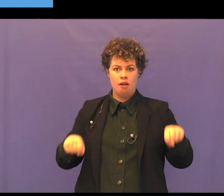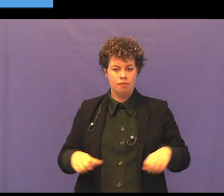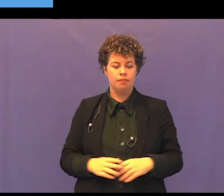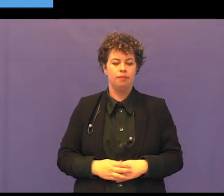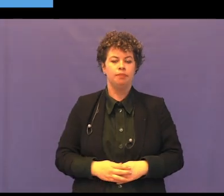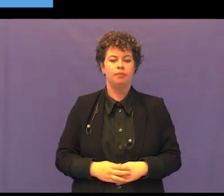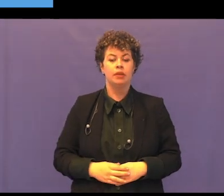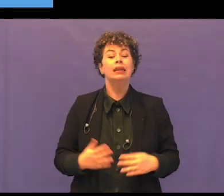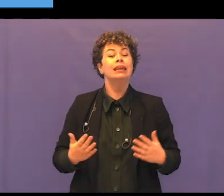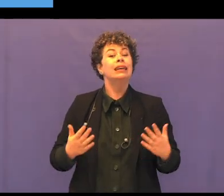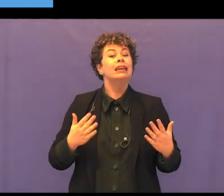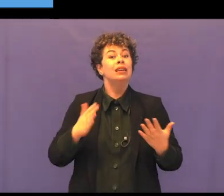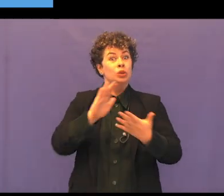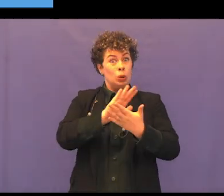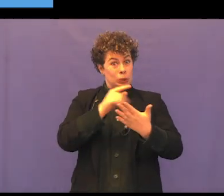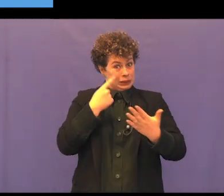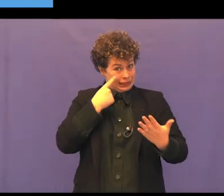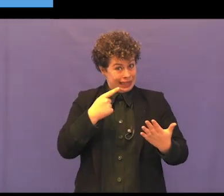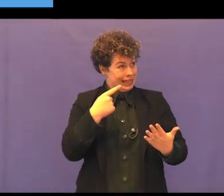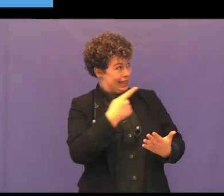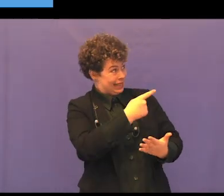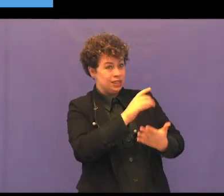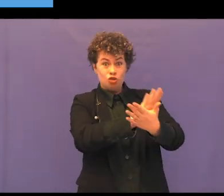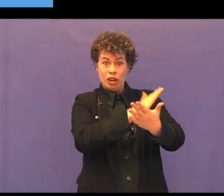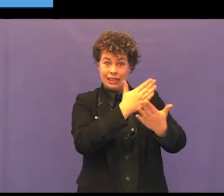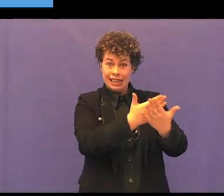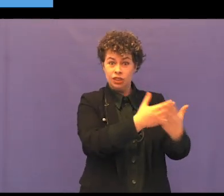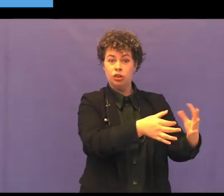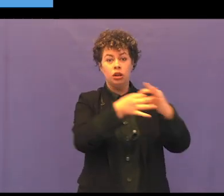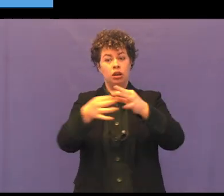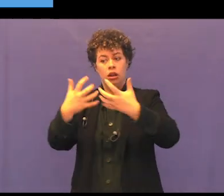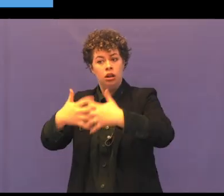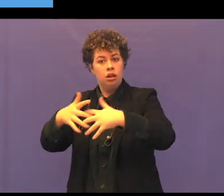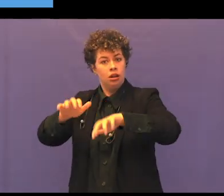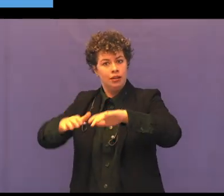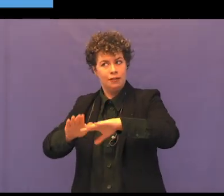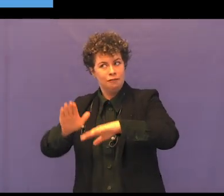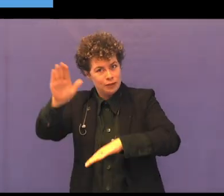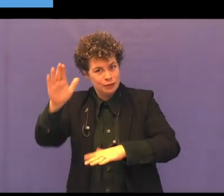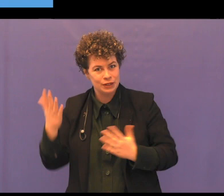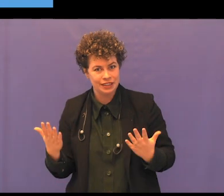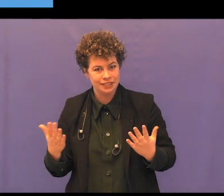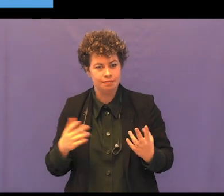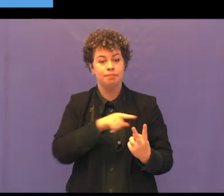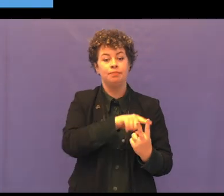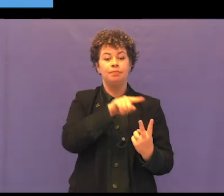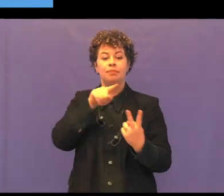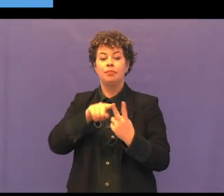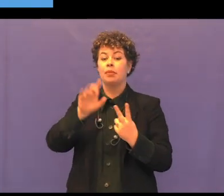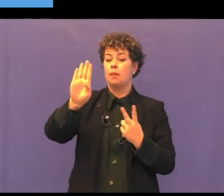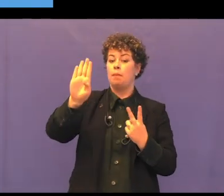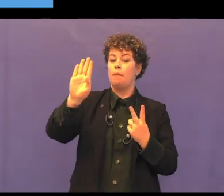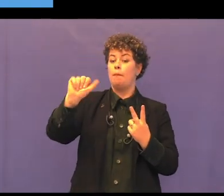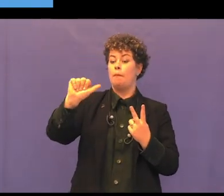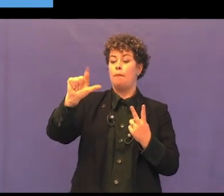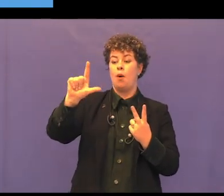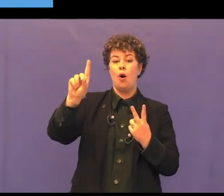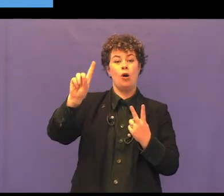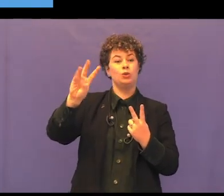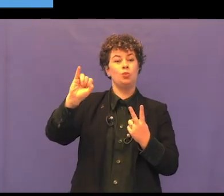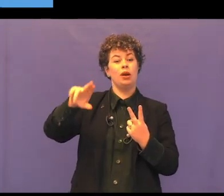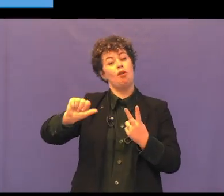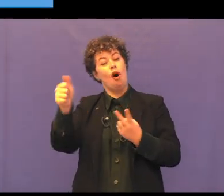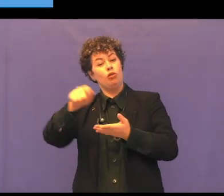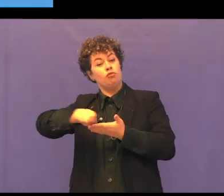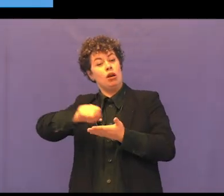The robotics revolution, Richard Baldwin argues that what's happening at present is the convergence of what he calls AI, we